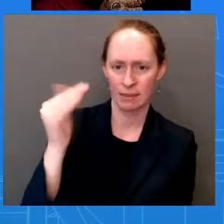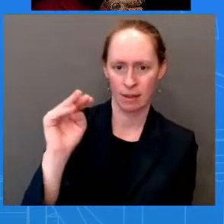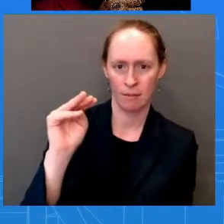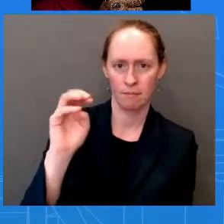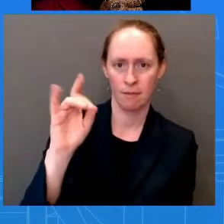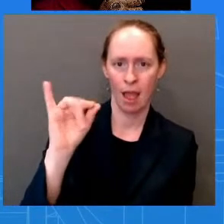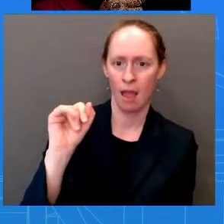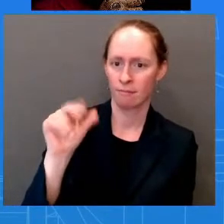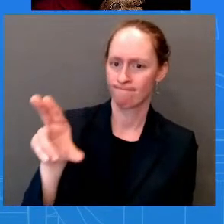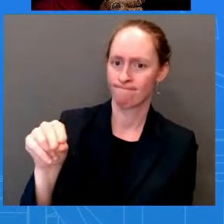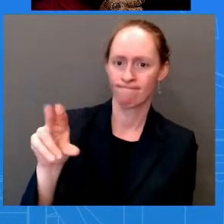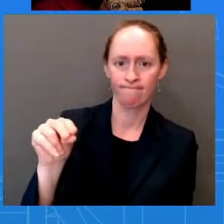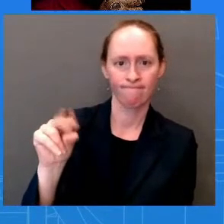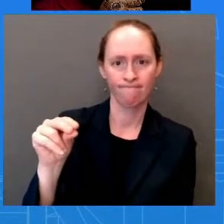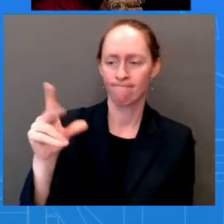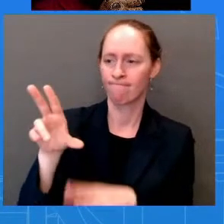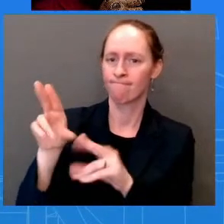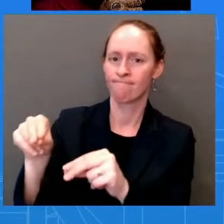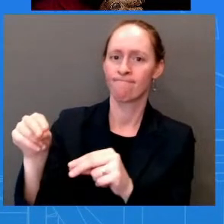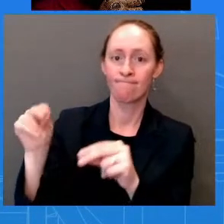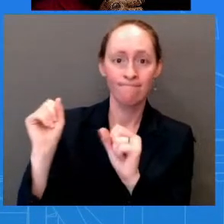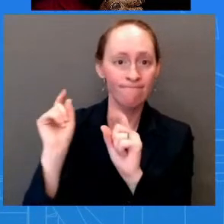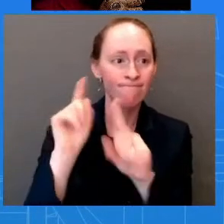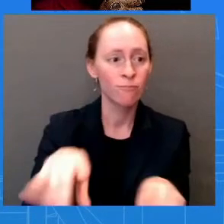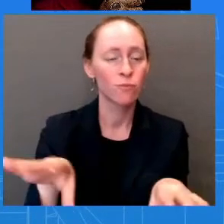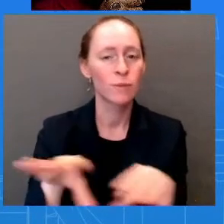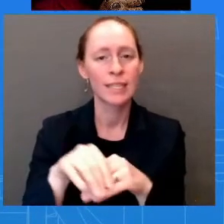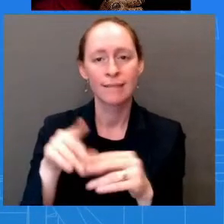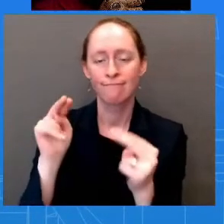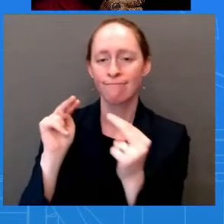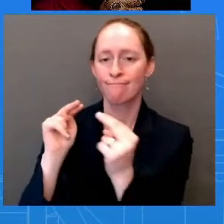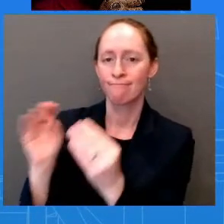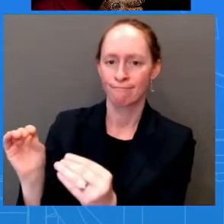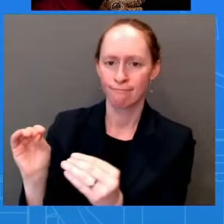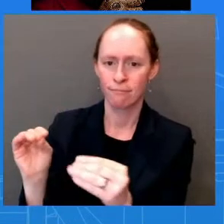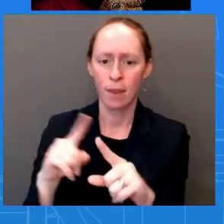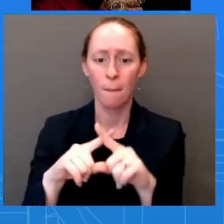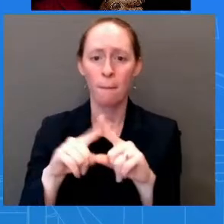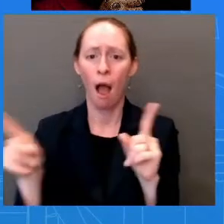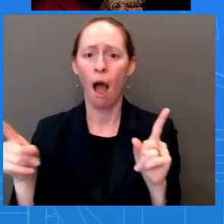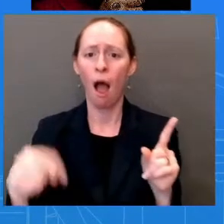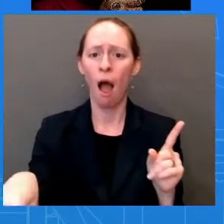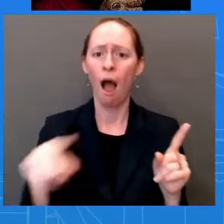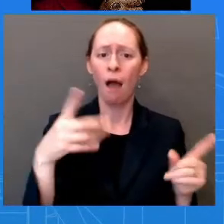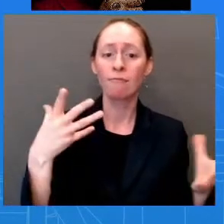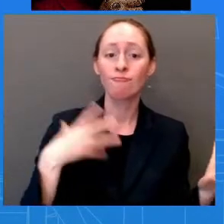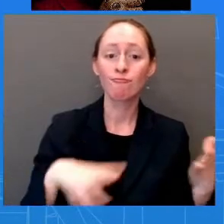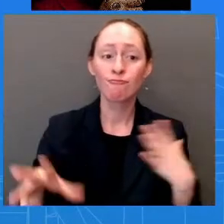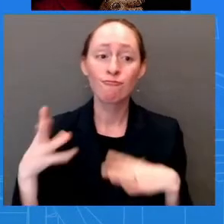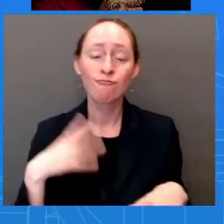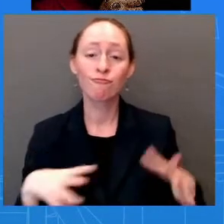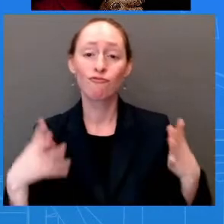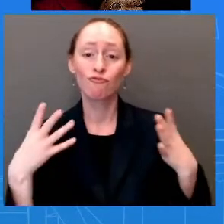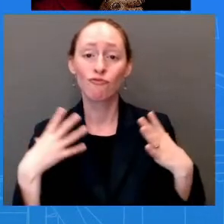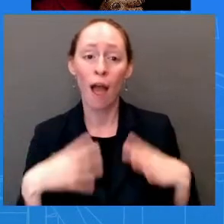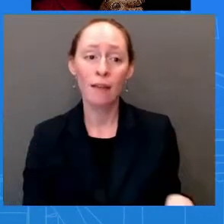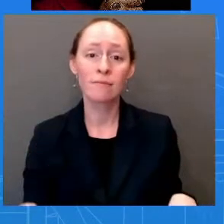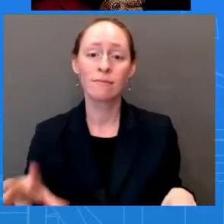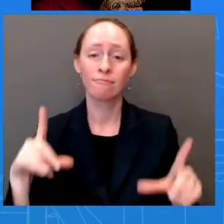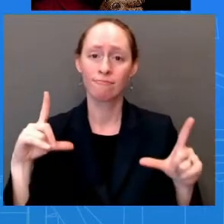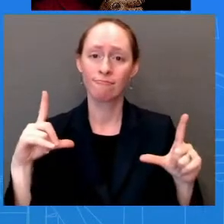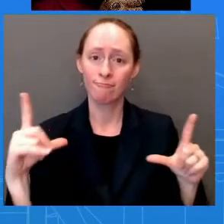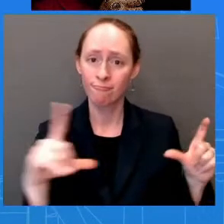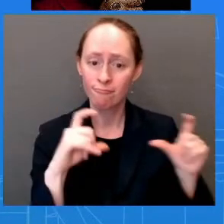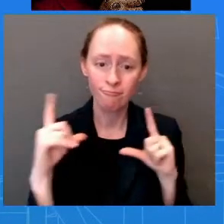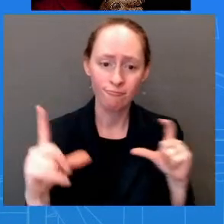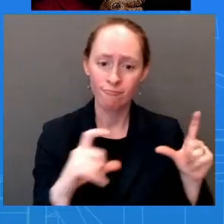us might think that dressing up in a wedding dress, having a photo shoot, talking about the wedding is